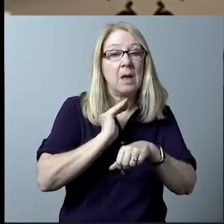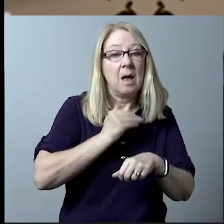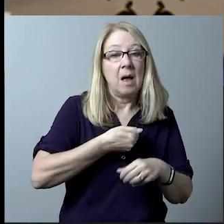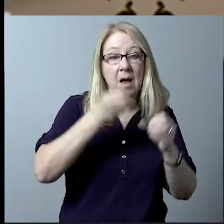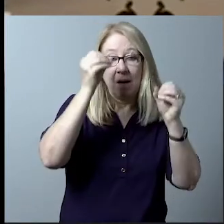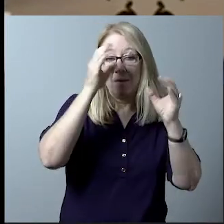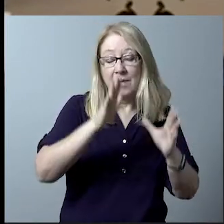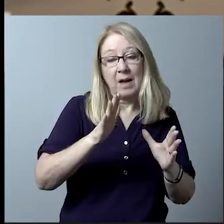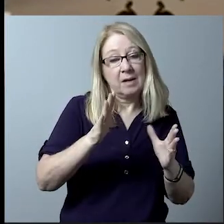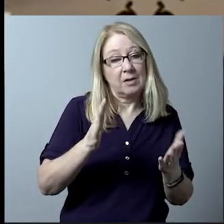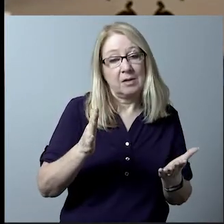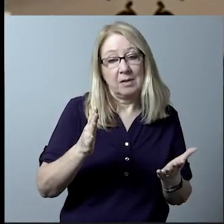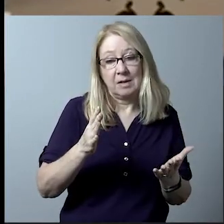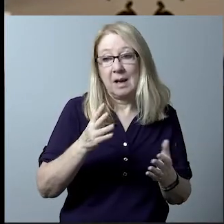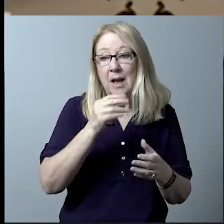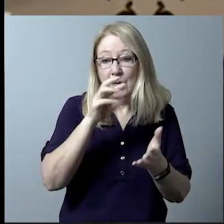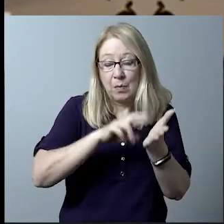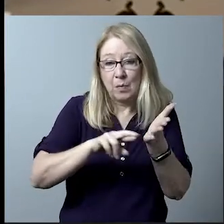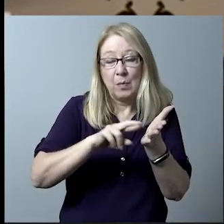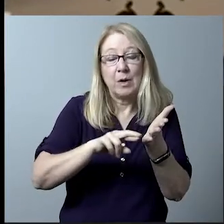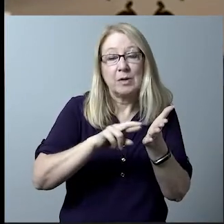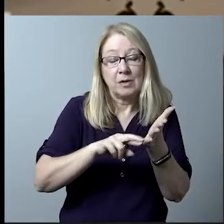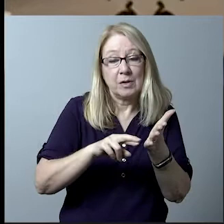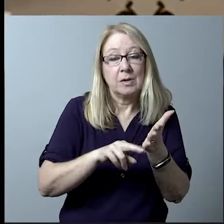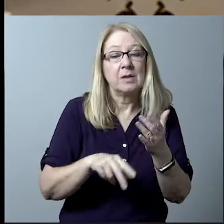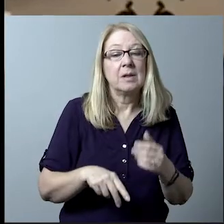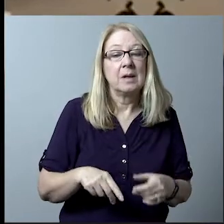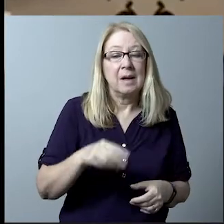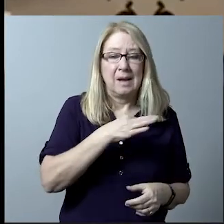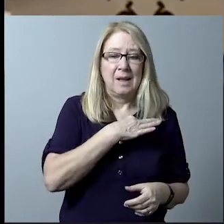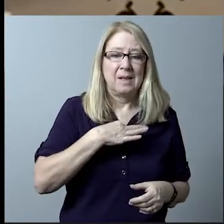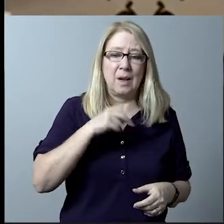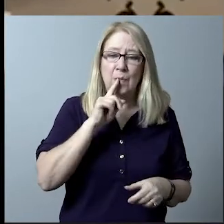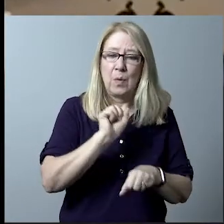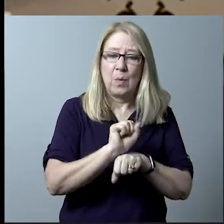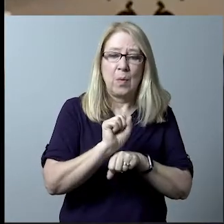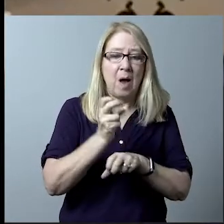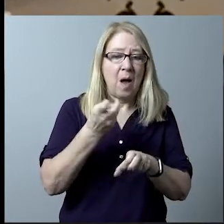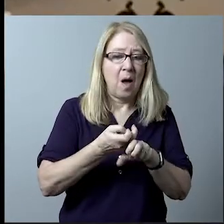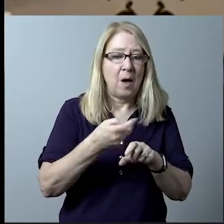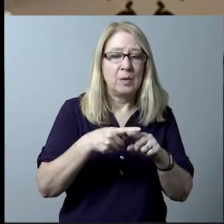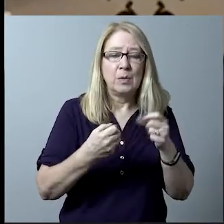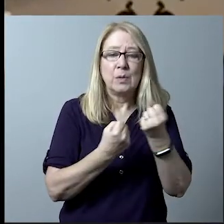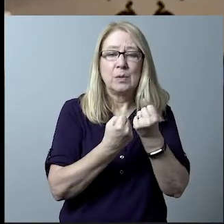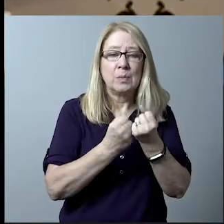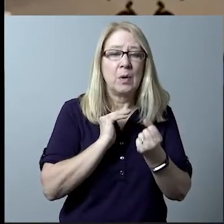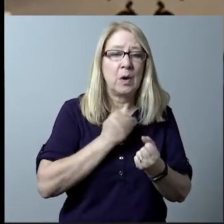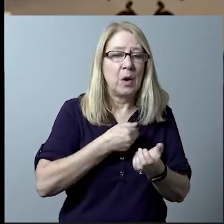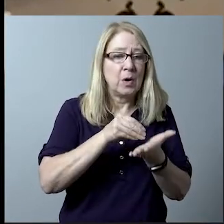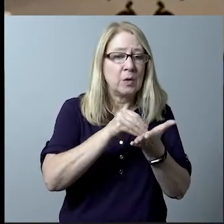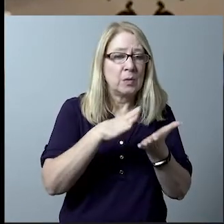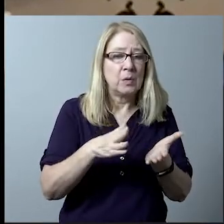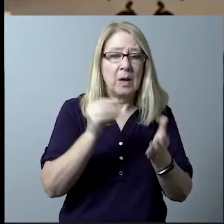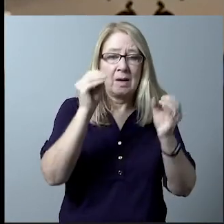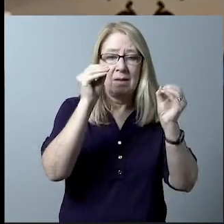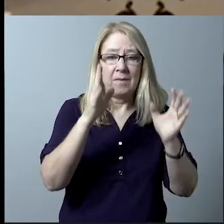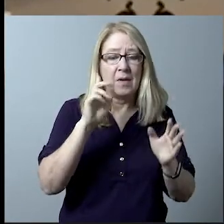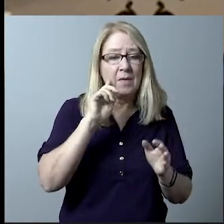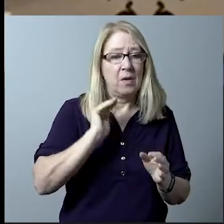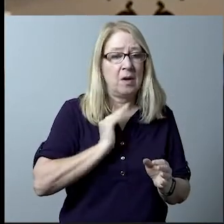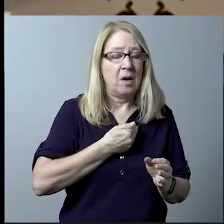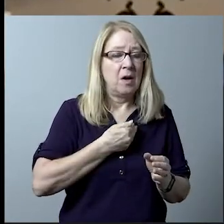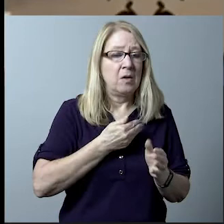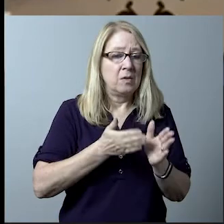our faculty are teaching and conducting research. Staff are working hard to support our students and faculty as they ensure